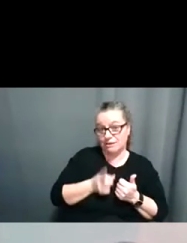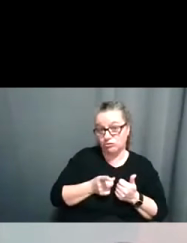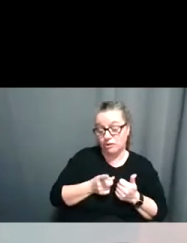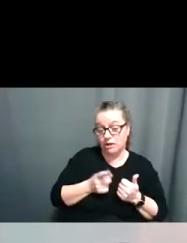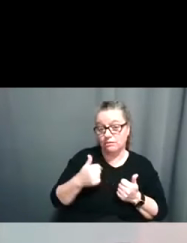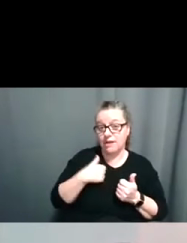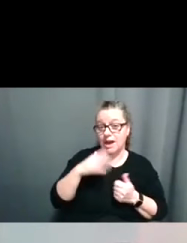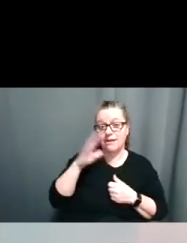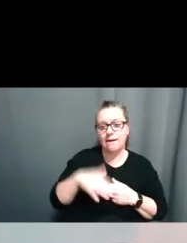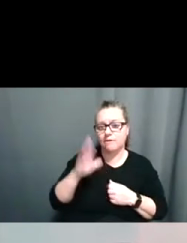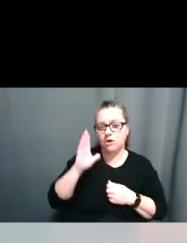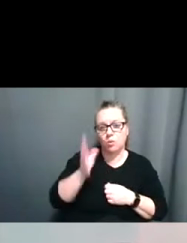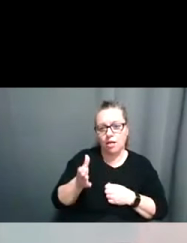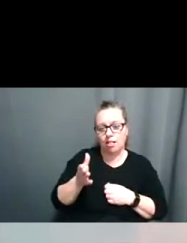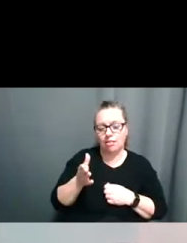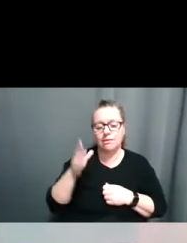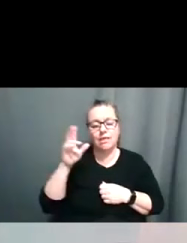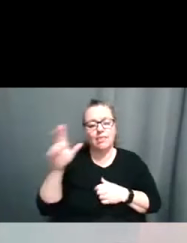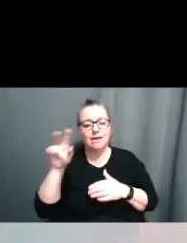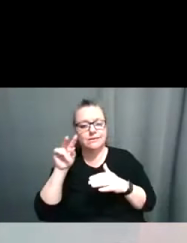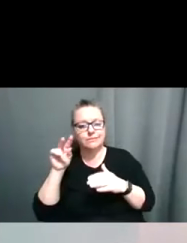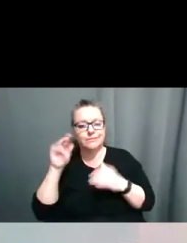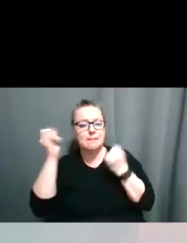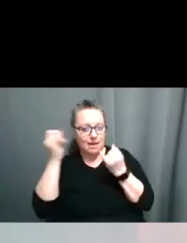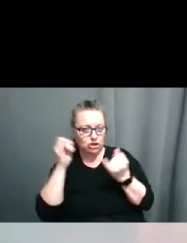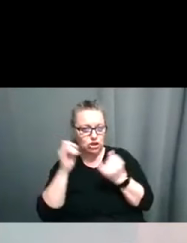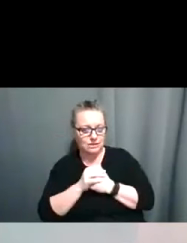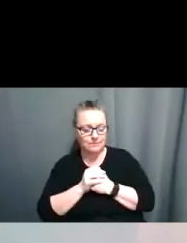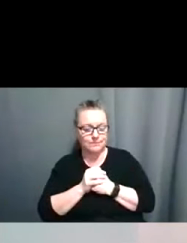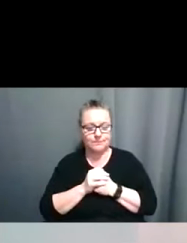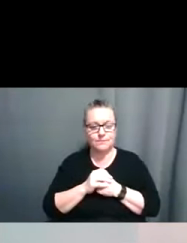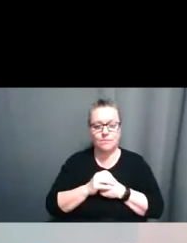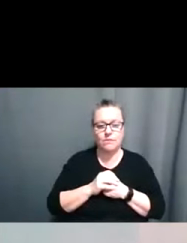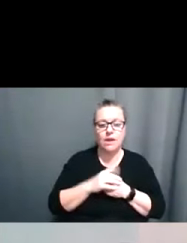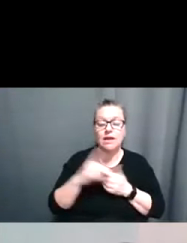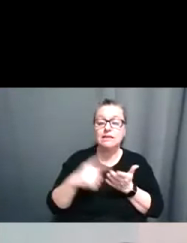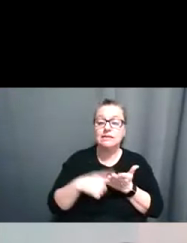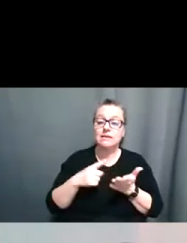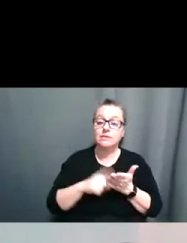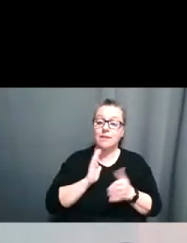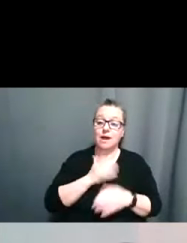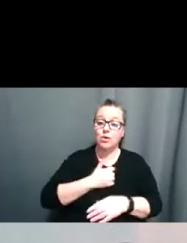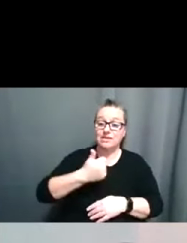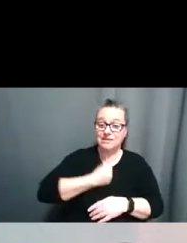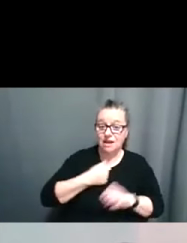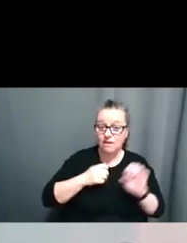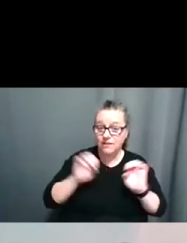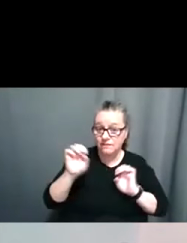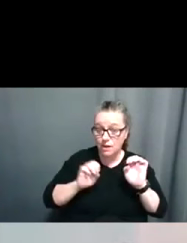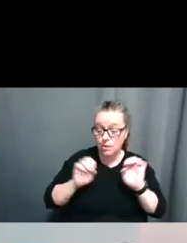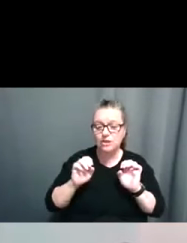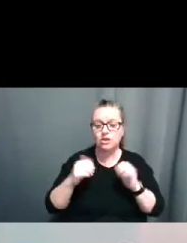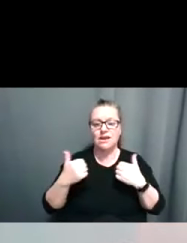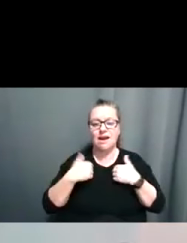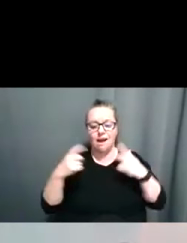I never will. That's predicted or imagined. And sometimes our self-evaluations contain judgments that